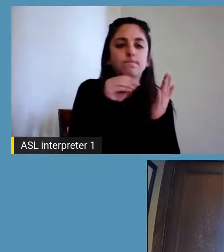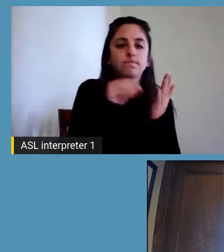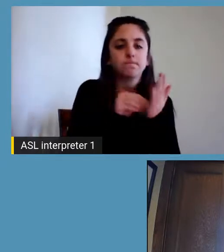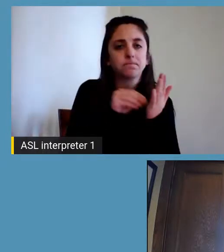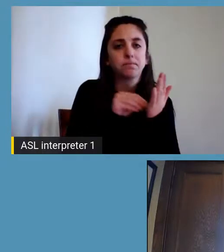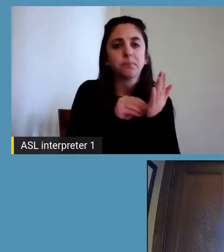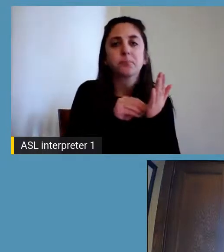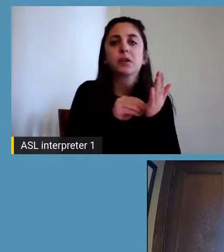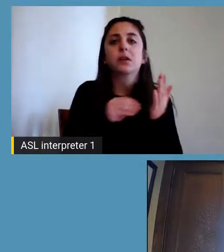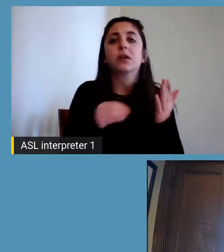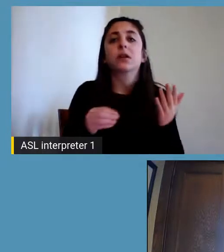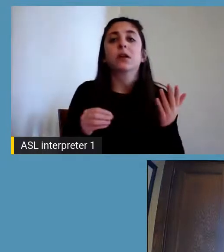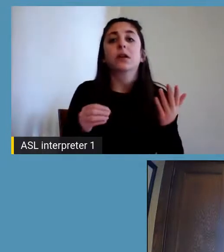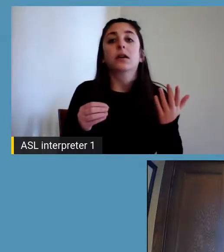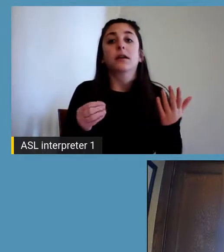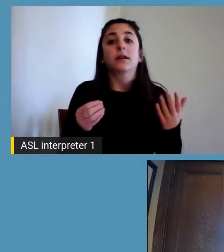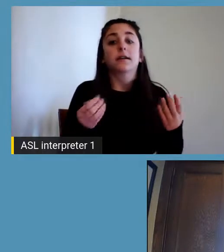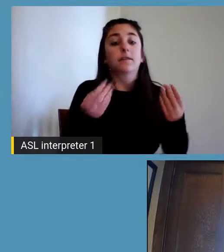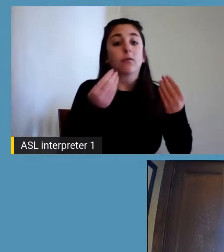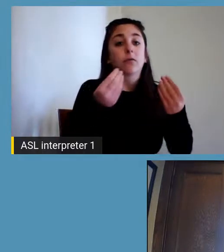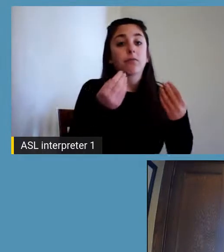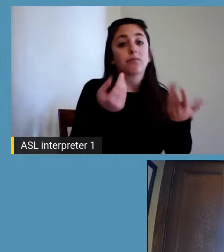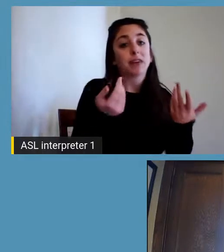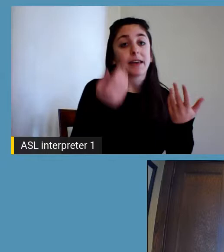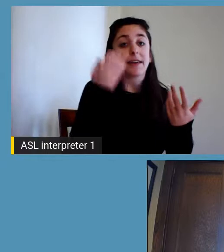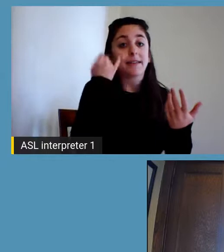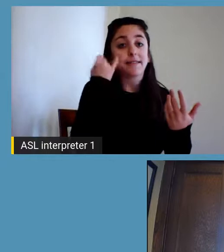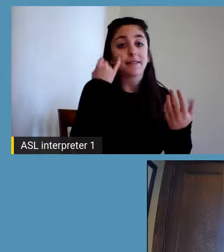material disappears, the dress can be recreated.